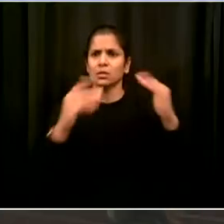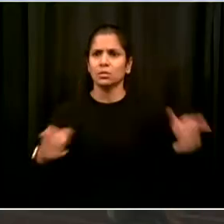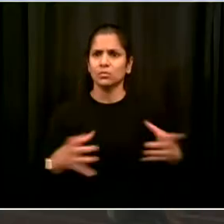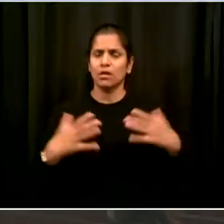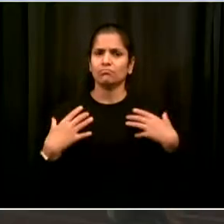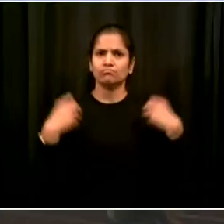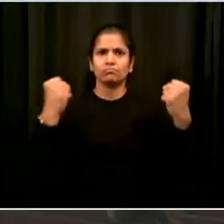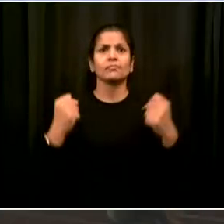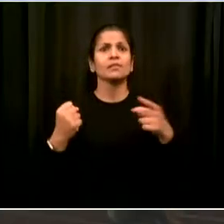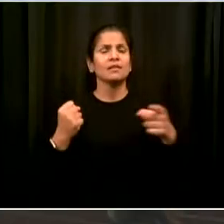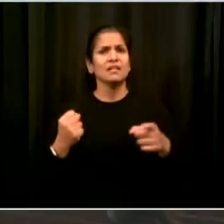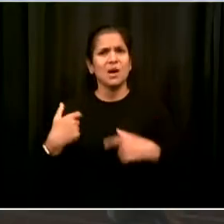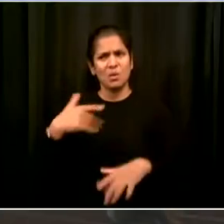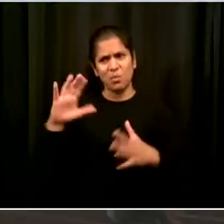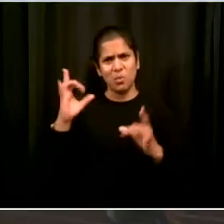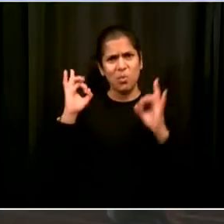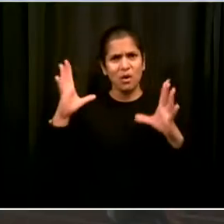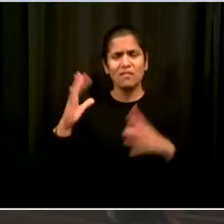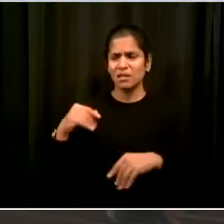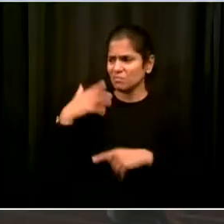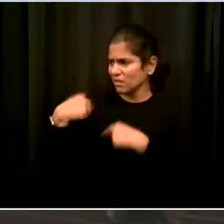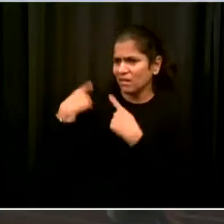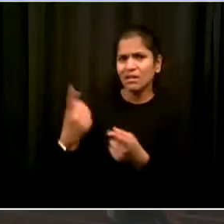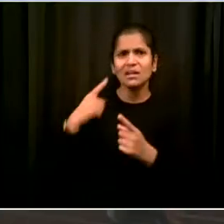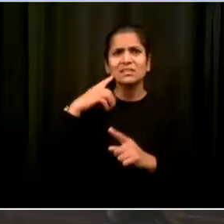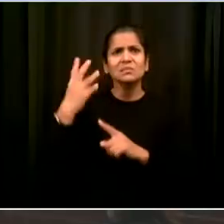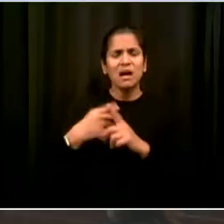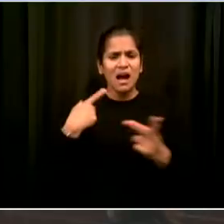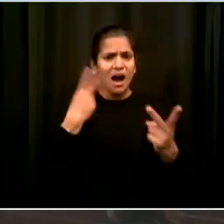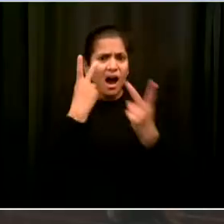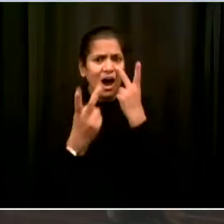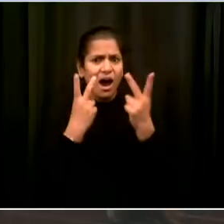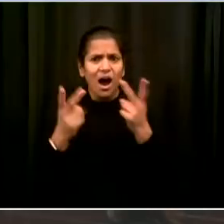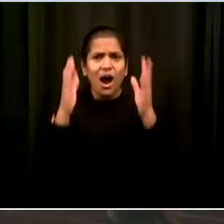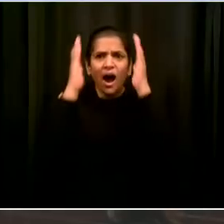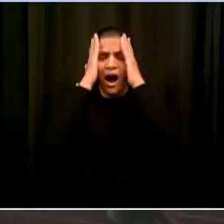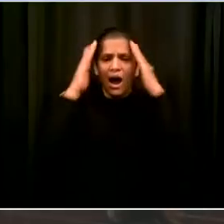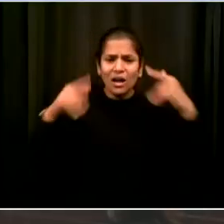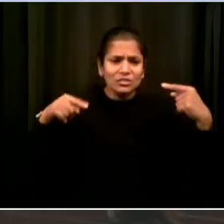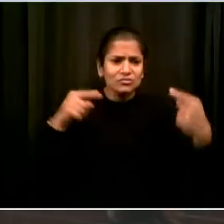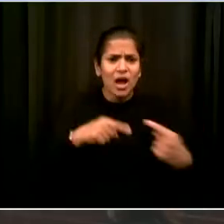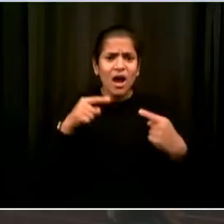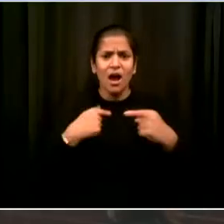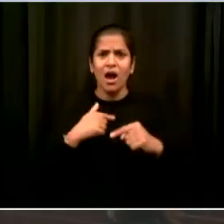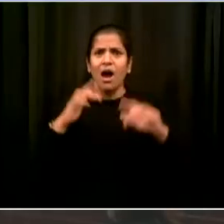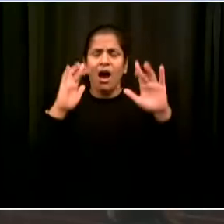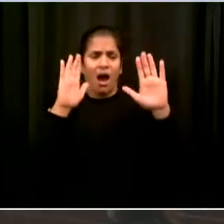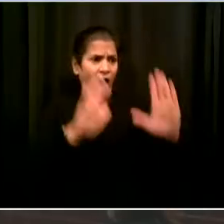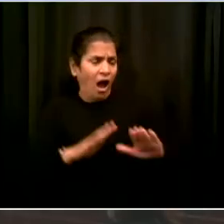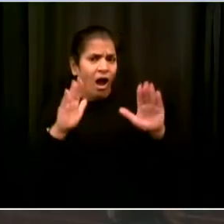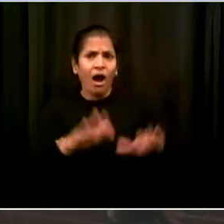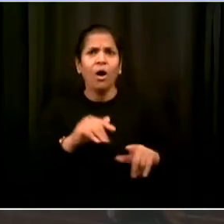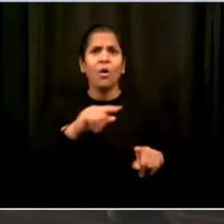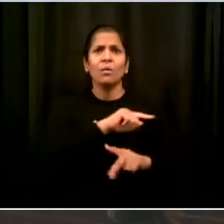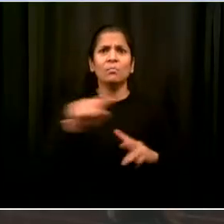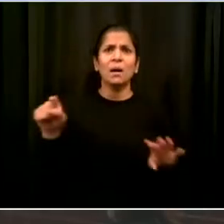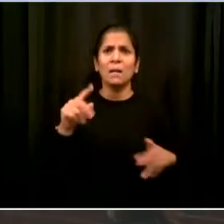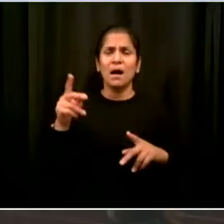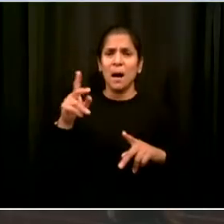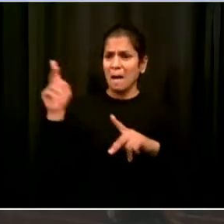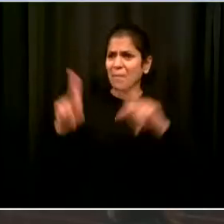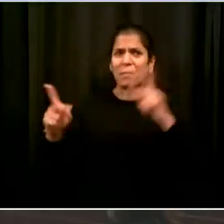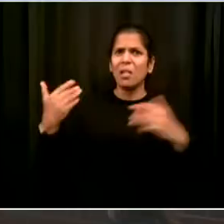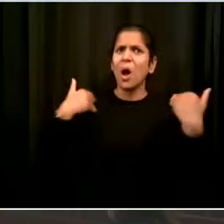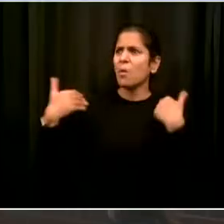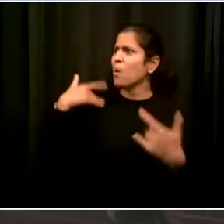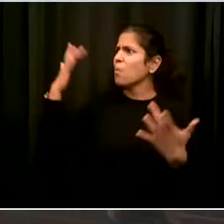dying in our neighborhoods? We know people will have questions about this vaccine. I'm receiving these questions right now. Is it safe for me,